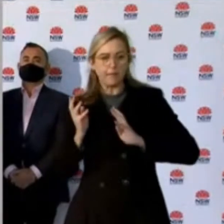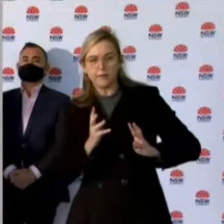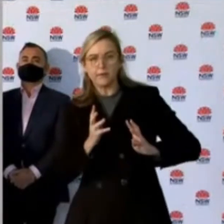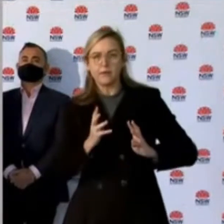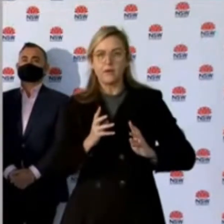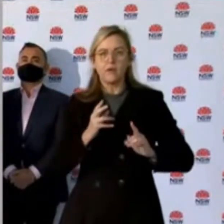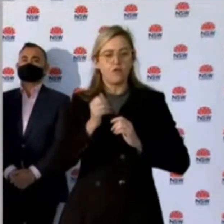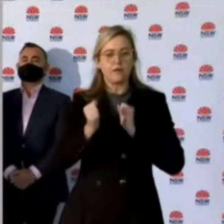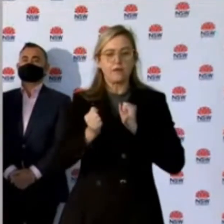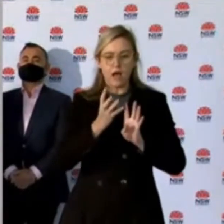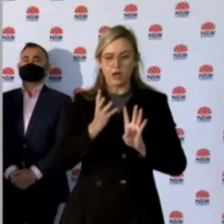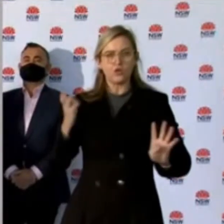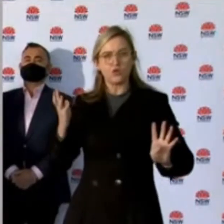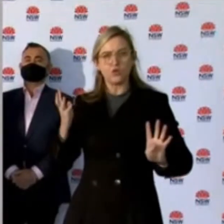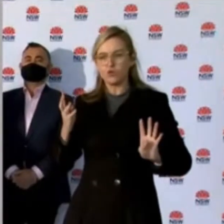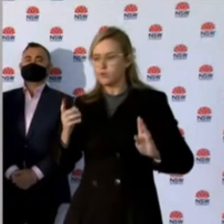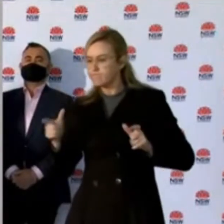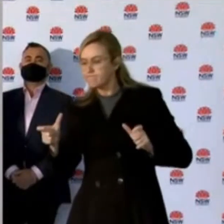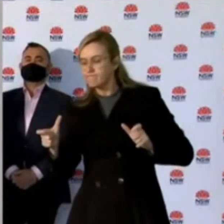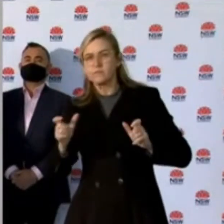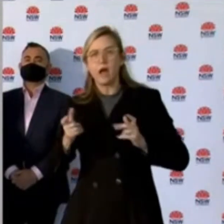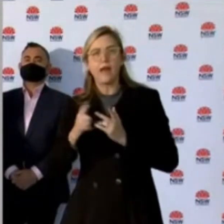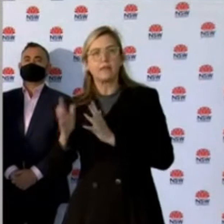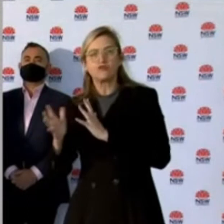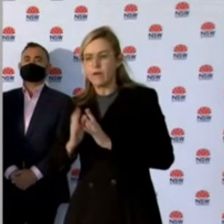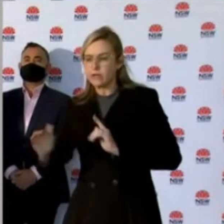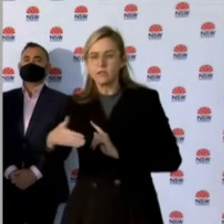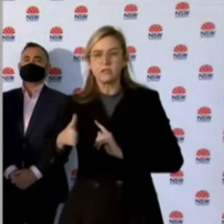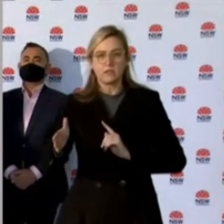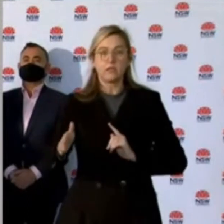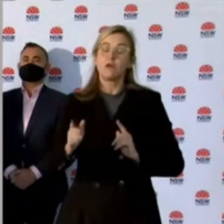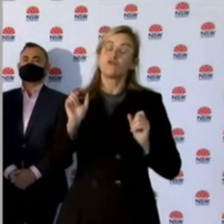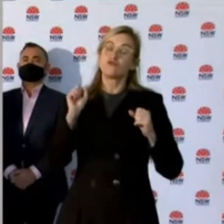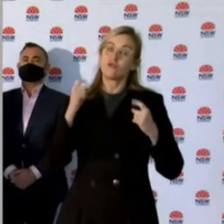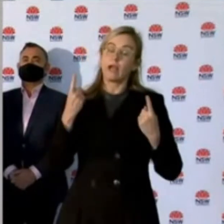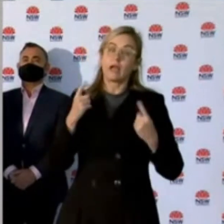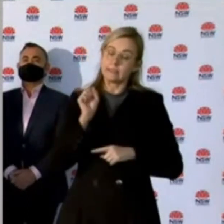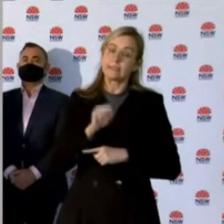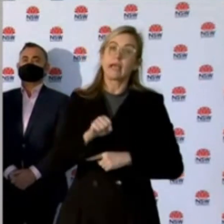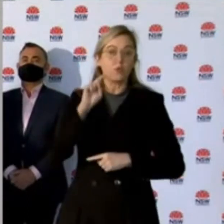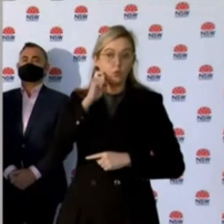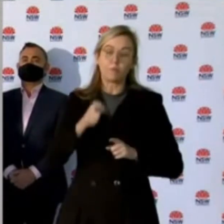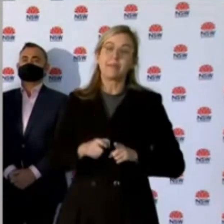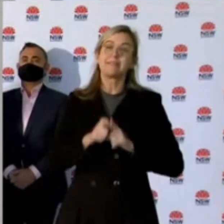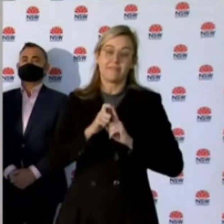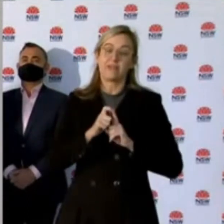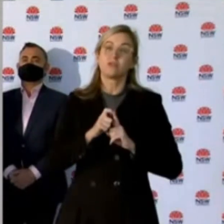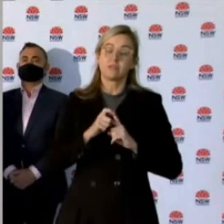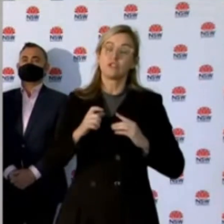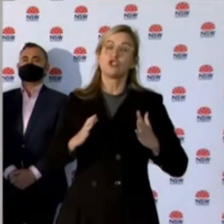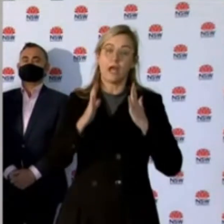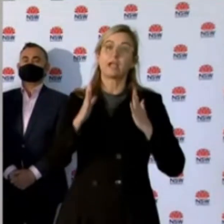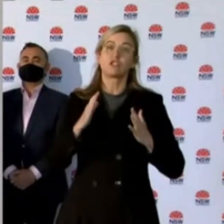queuing and that sort of thing. It is going to be a difficult time. There's absolutely no question about that, a challenging time for